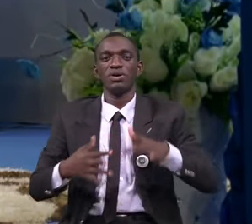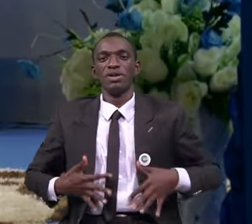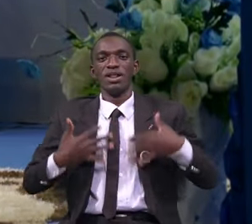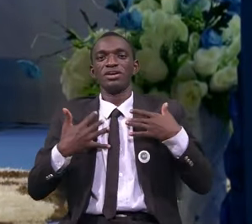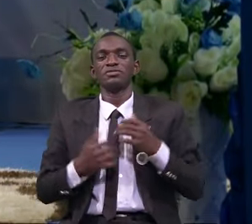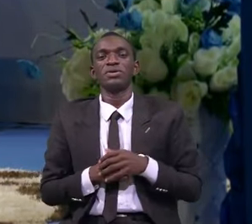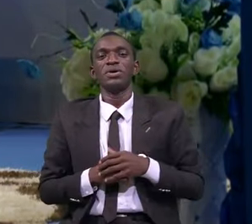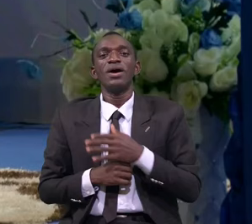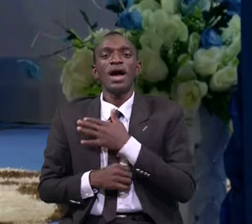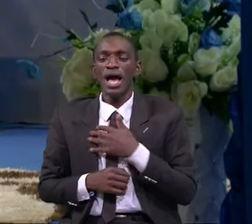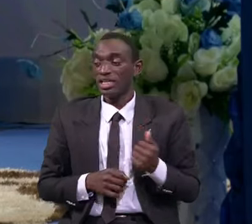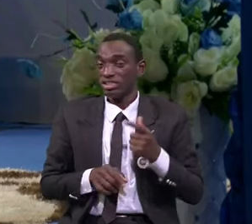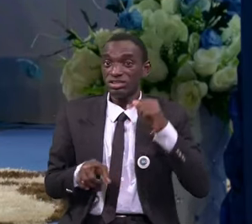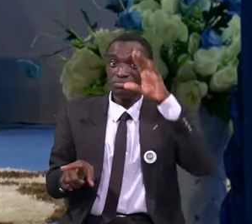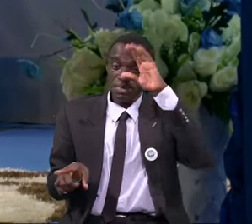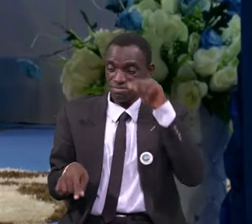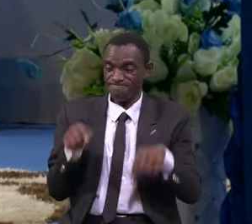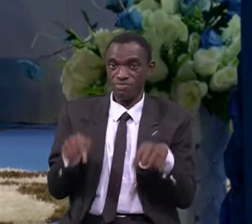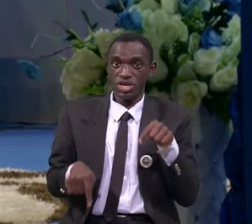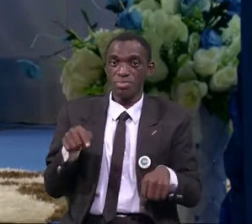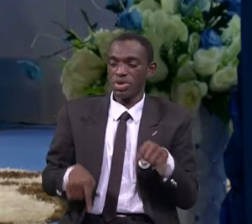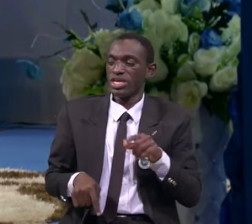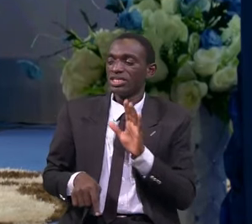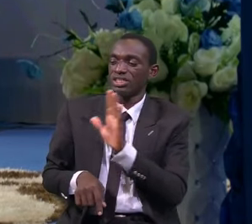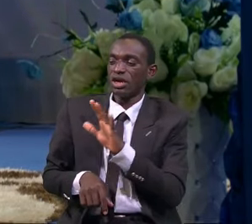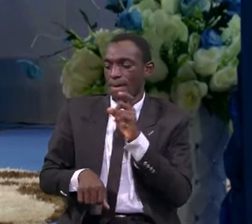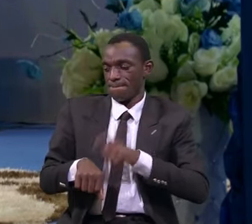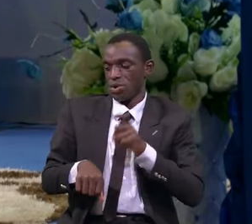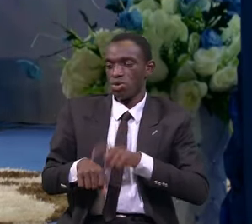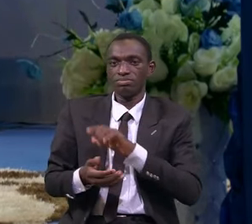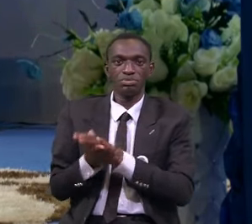And his ankle bones received strength.